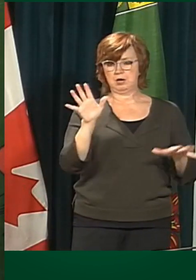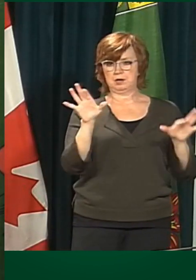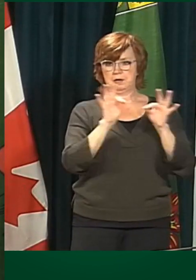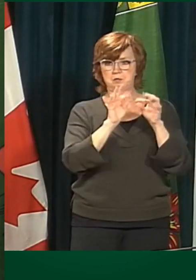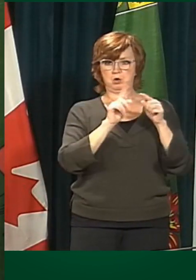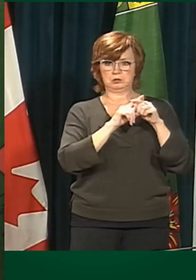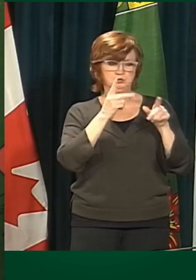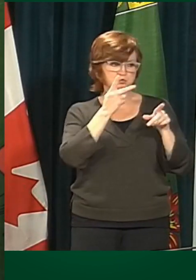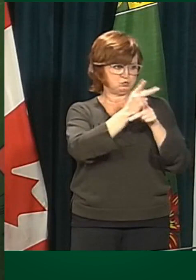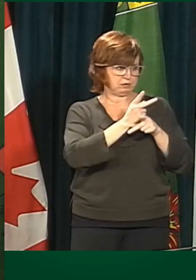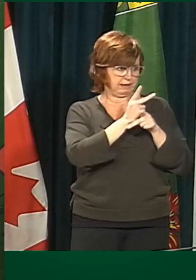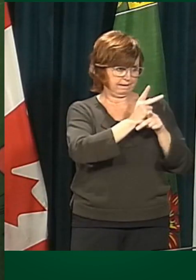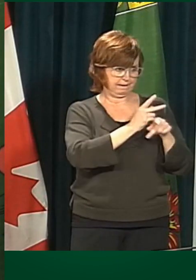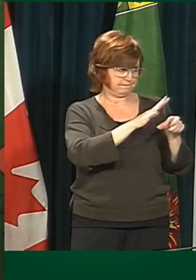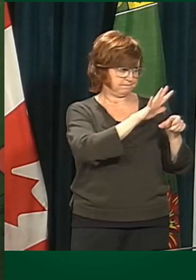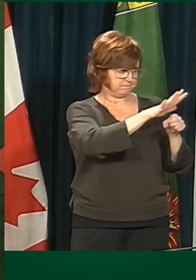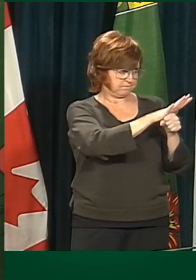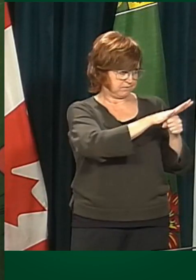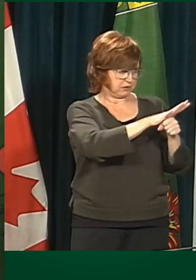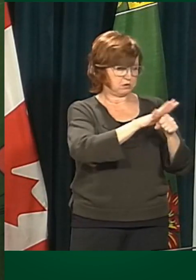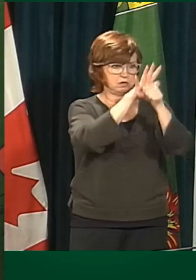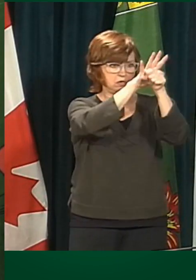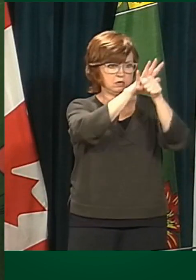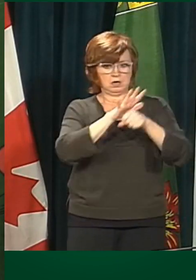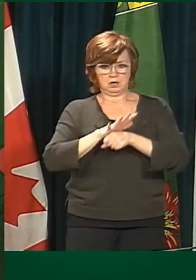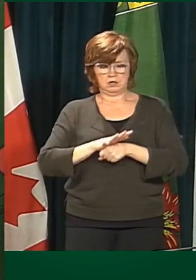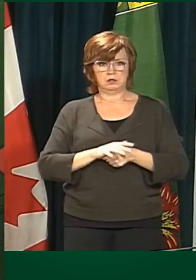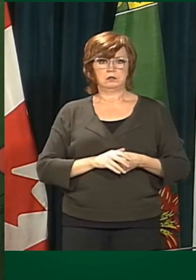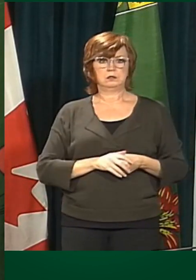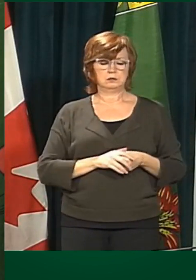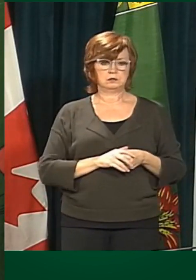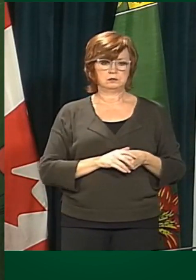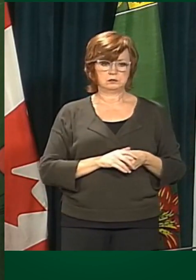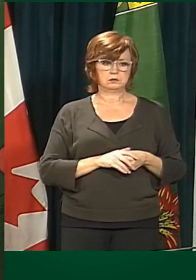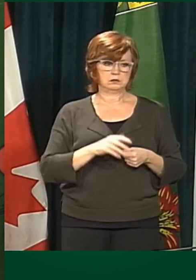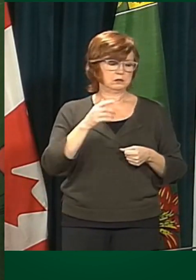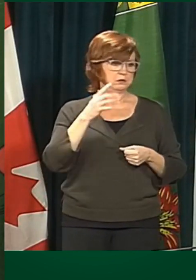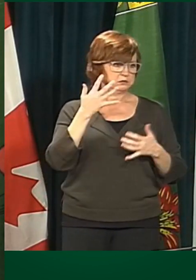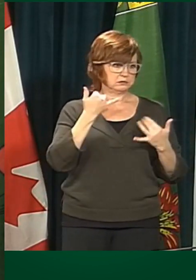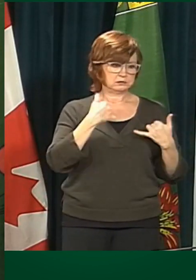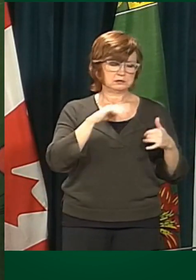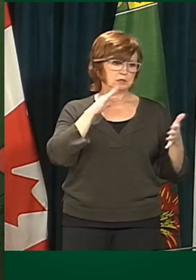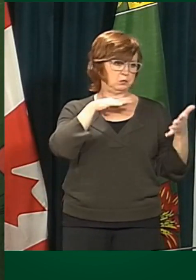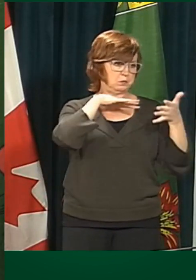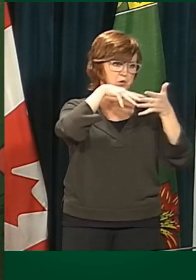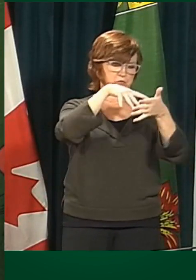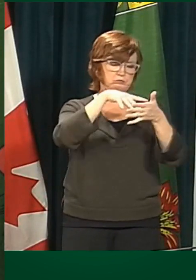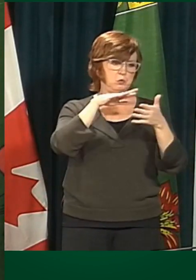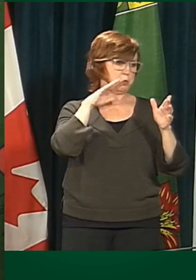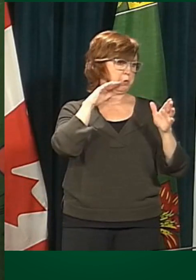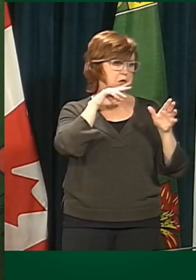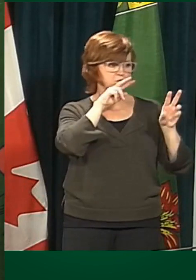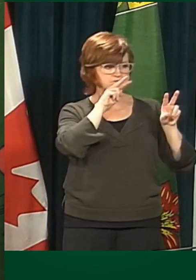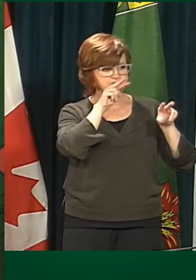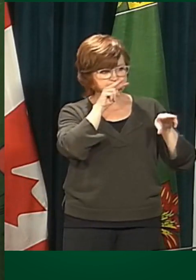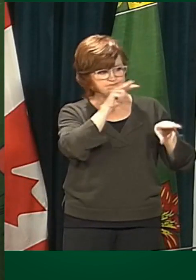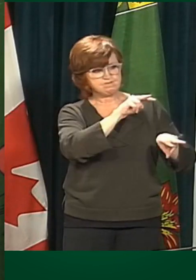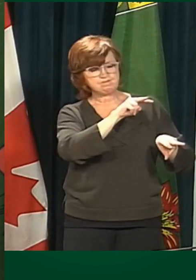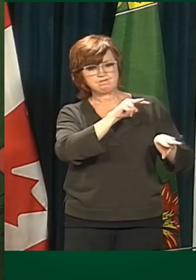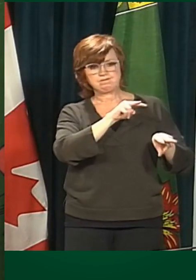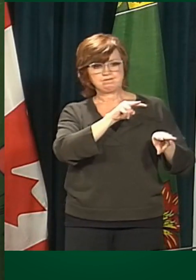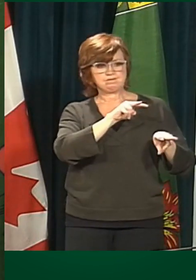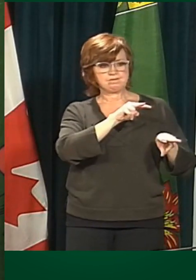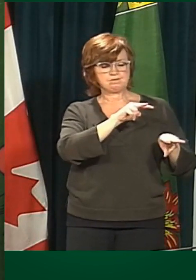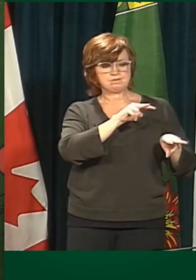the restrictions are working on, or relaxations are working or not working. So we'll have to monitor that very closely, both in our own jurisdiction and